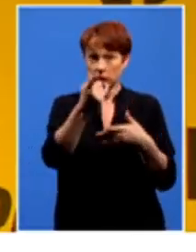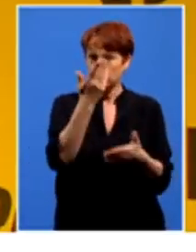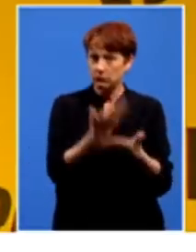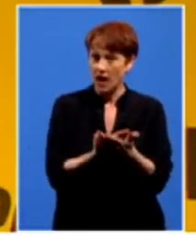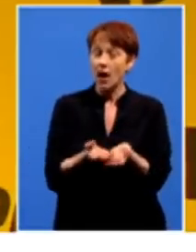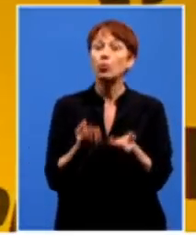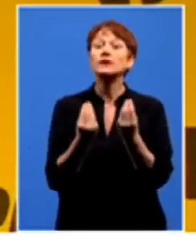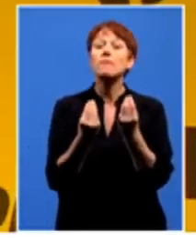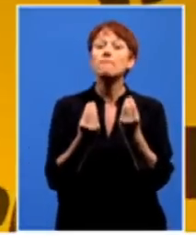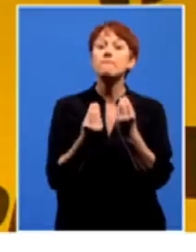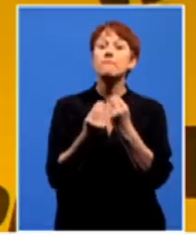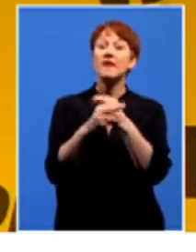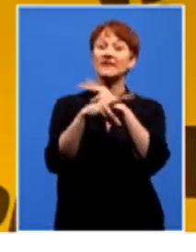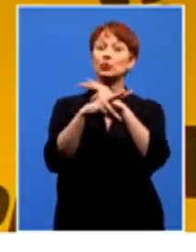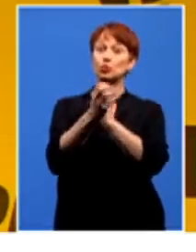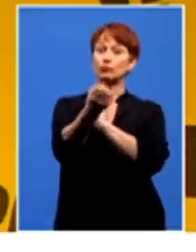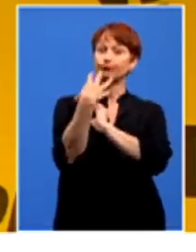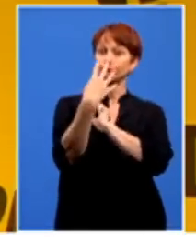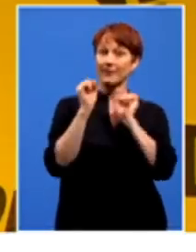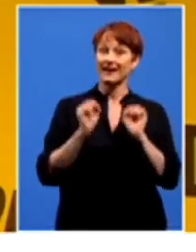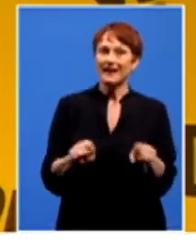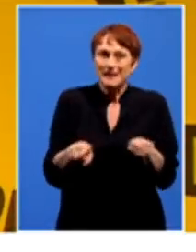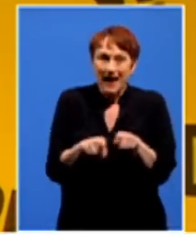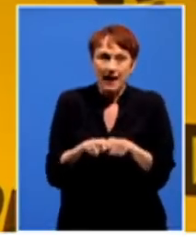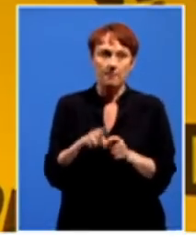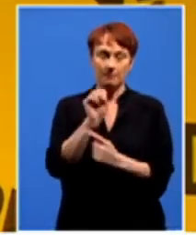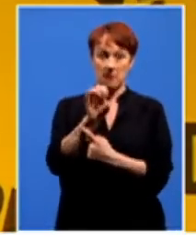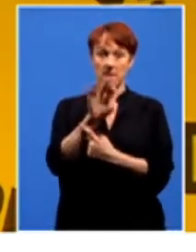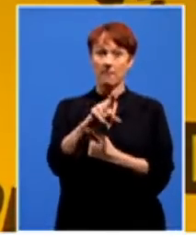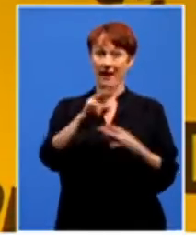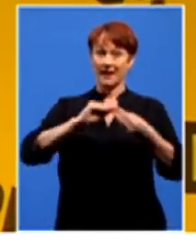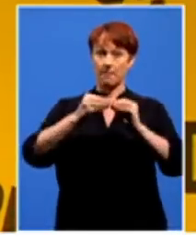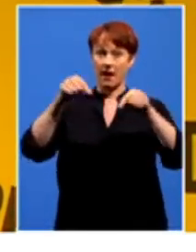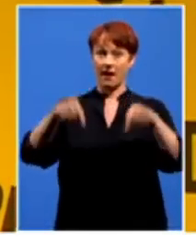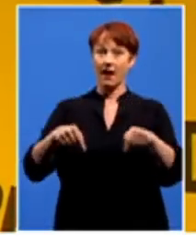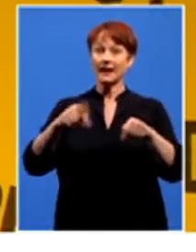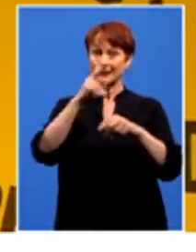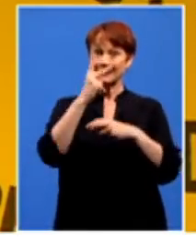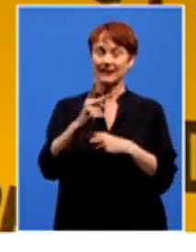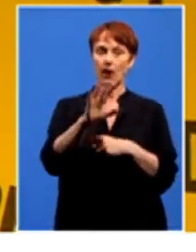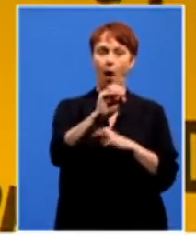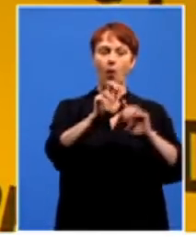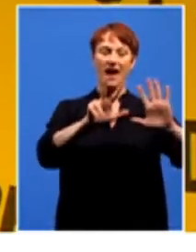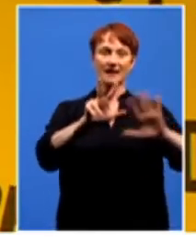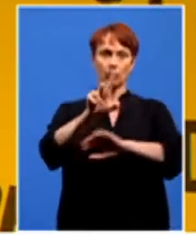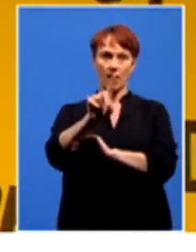WhatsApp video like you've just seen. There's the number flashing on your screen, 081